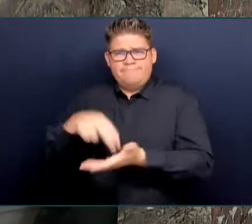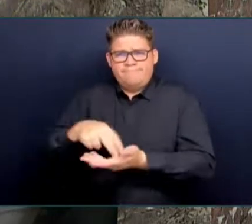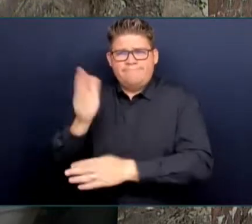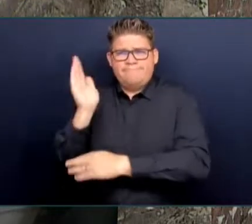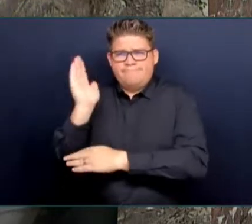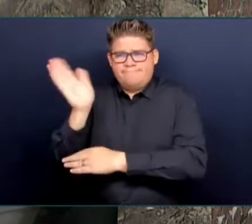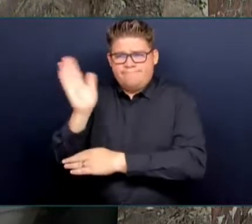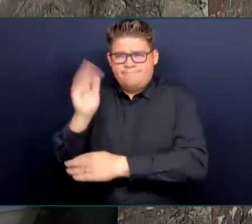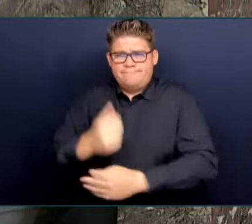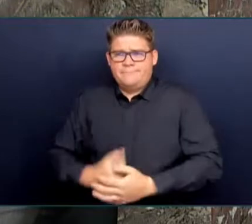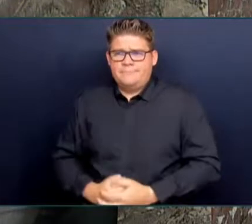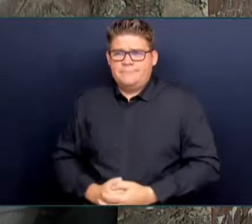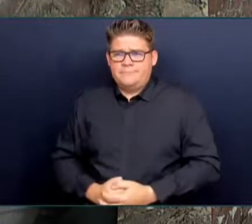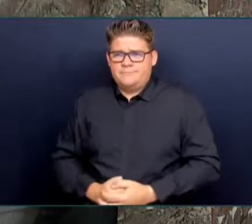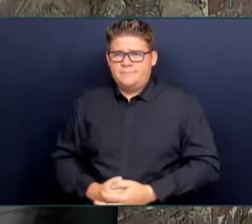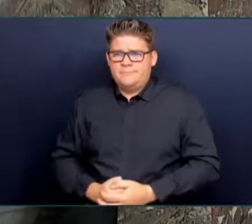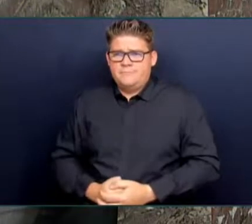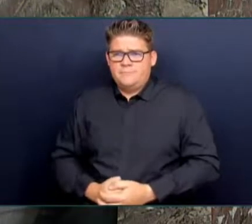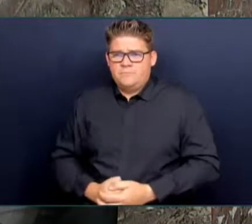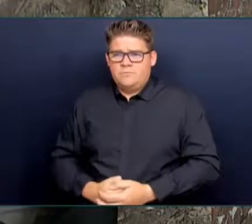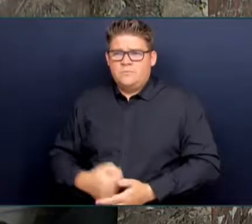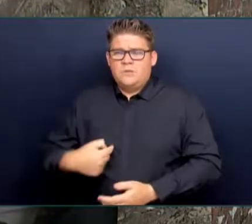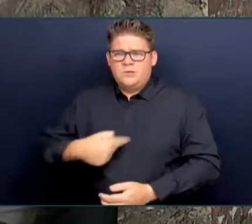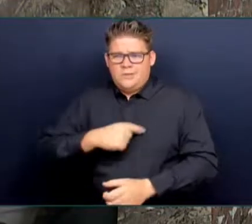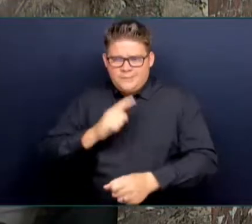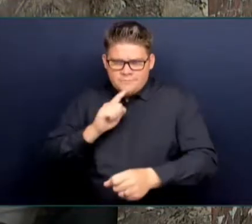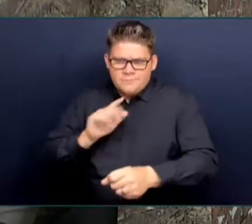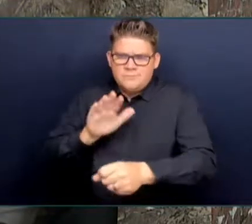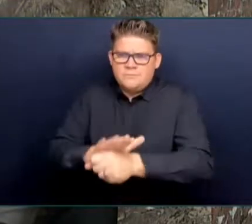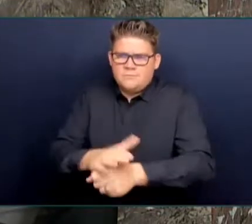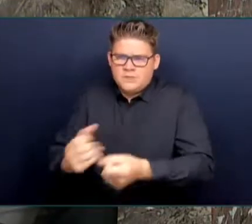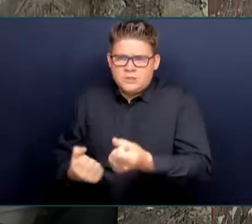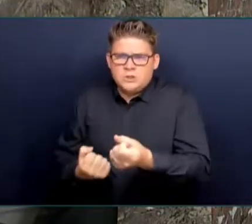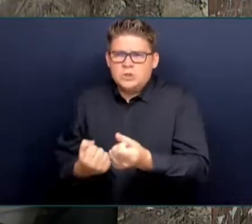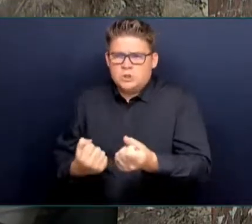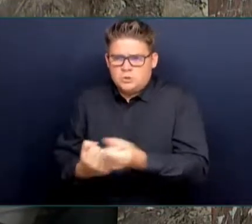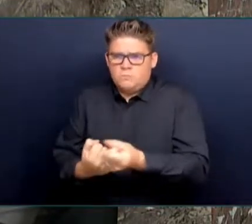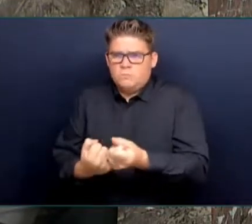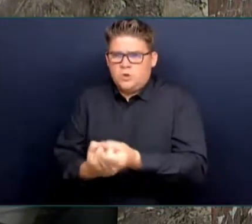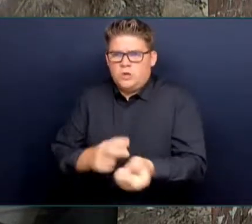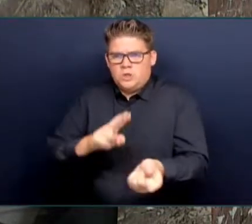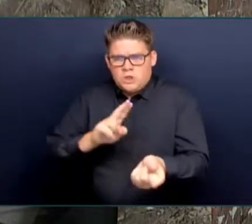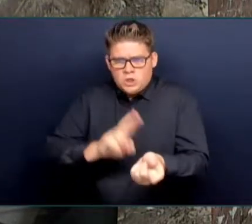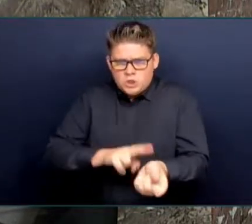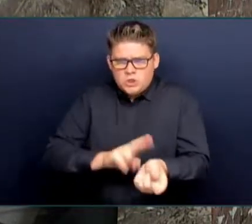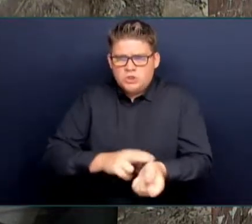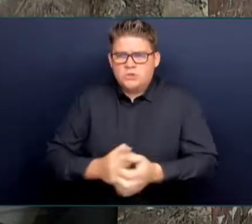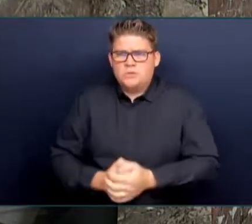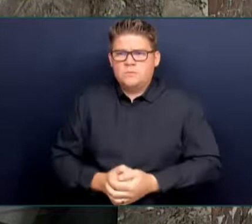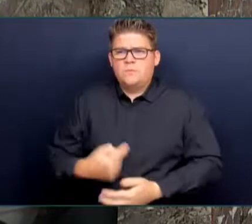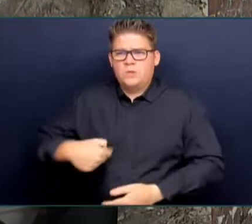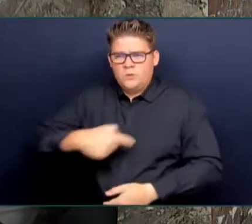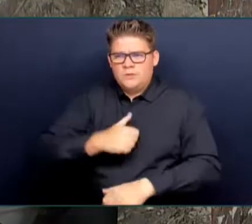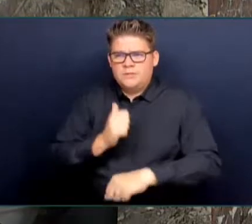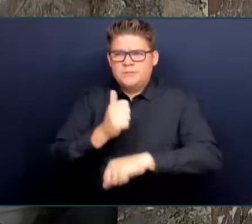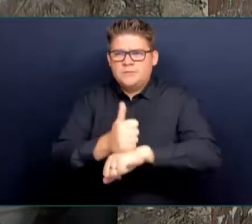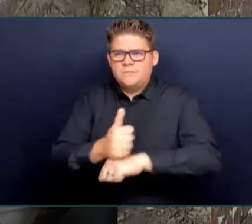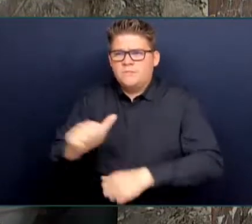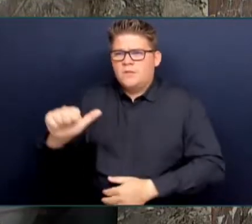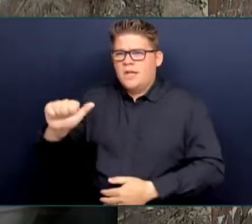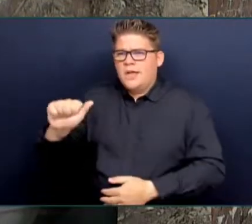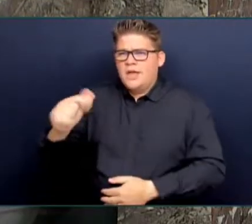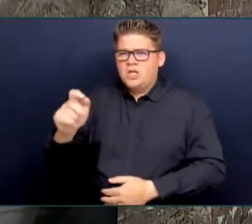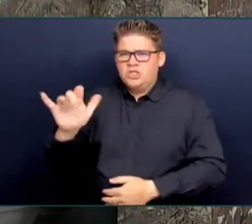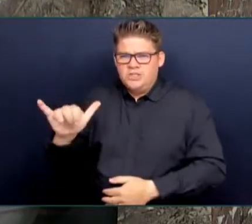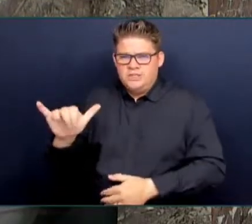their occupational health and safety. You may say, why did you need to create such an agency? Why did we have to create such an agency? Because there was one,